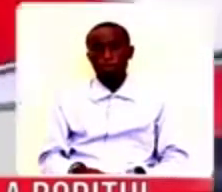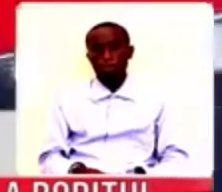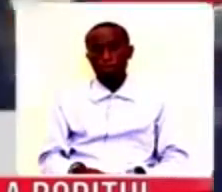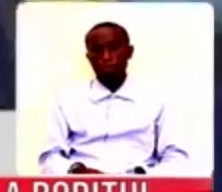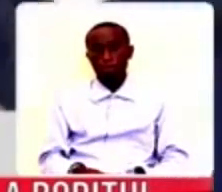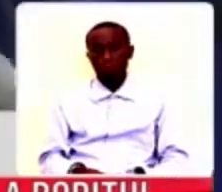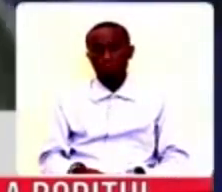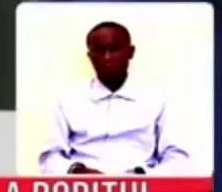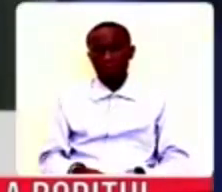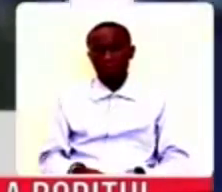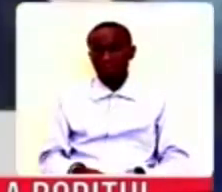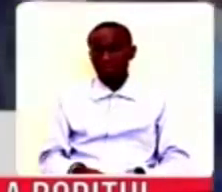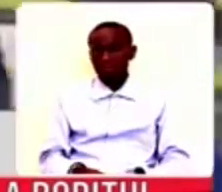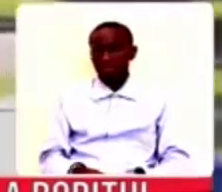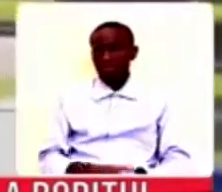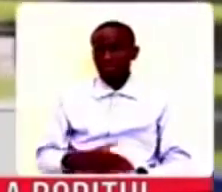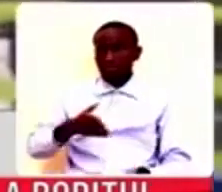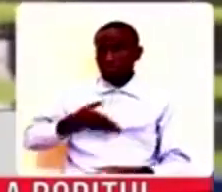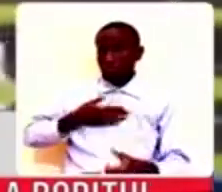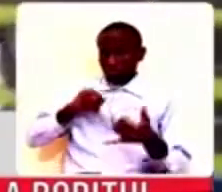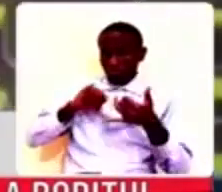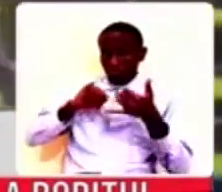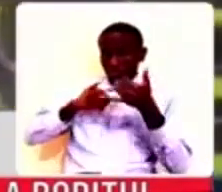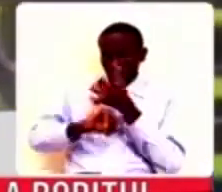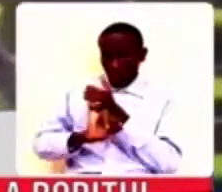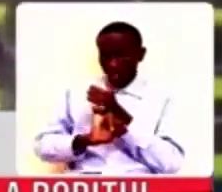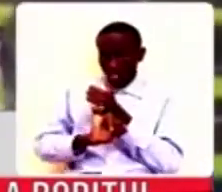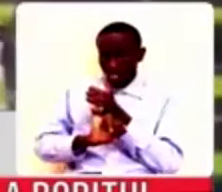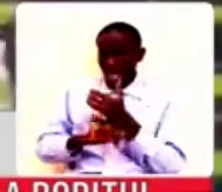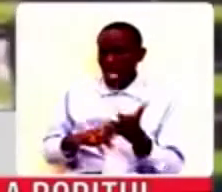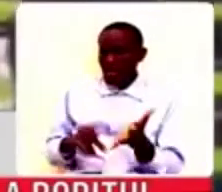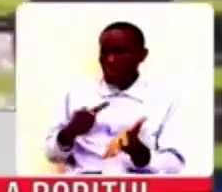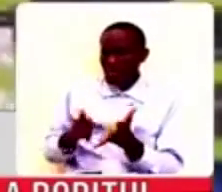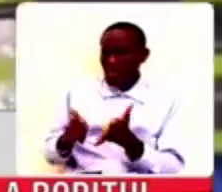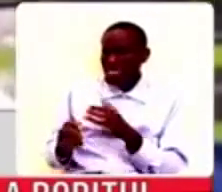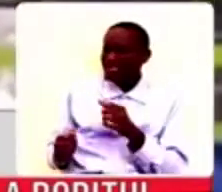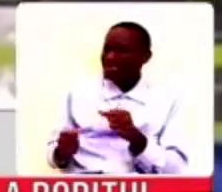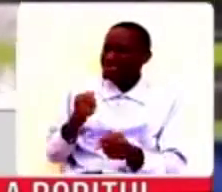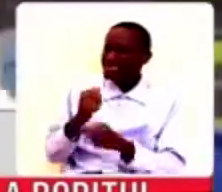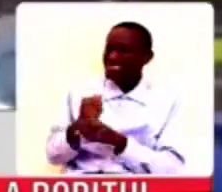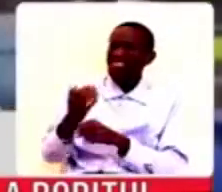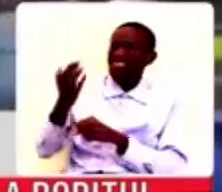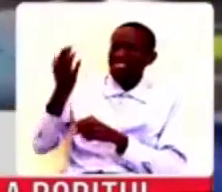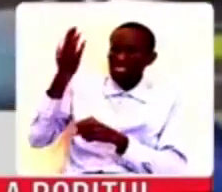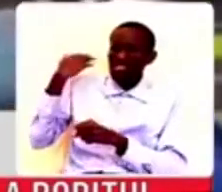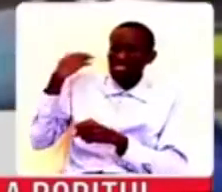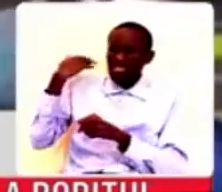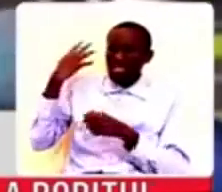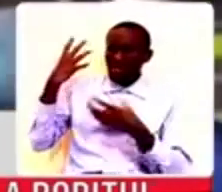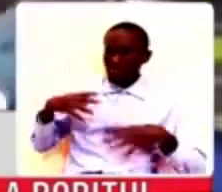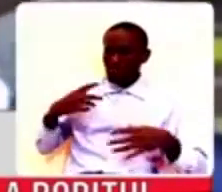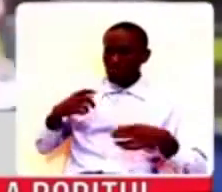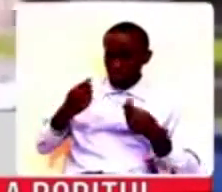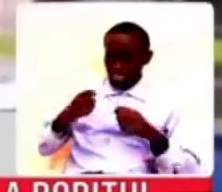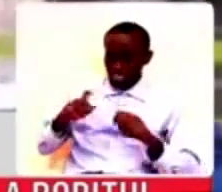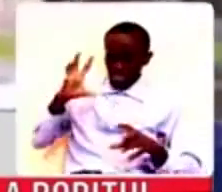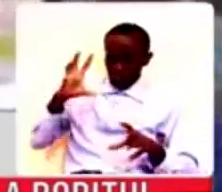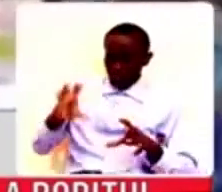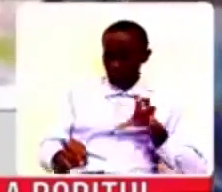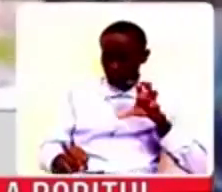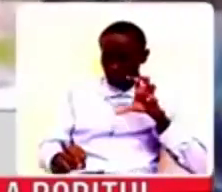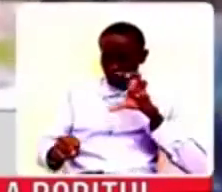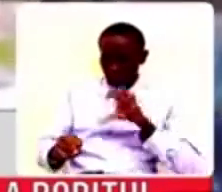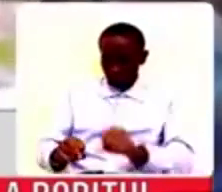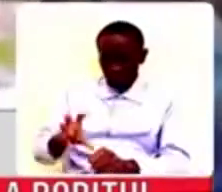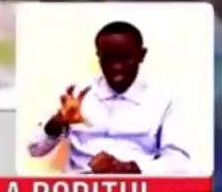that my wife bought many years ago that people tried to take from us on Njano Mathenge